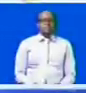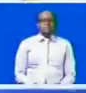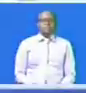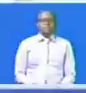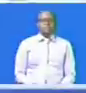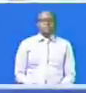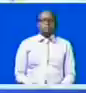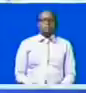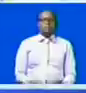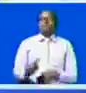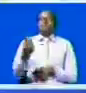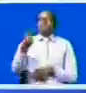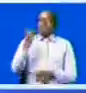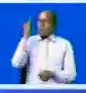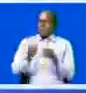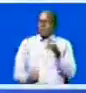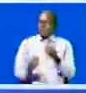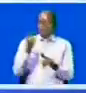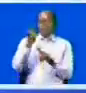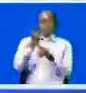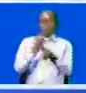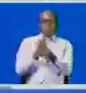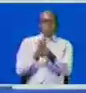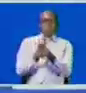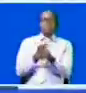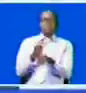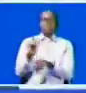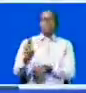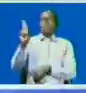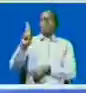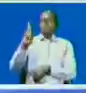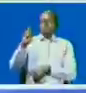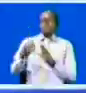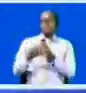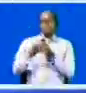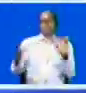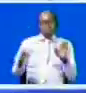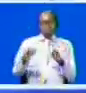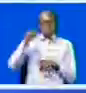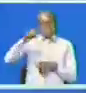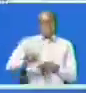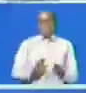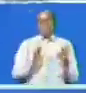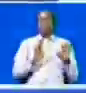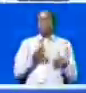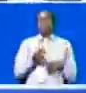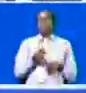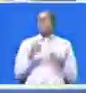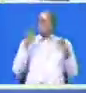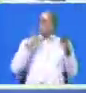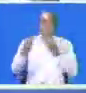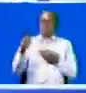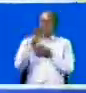Serving his second and final term, Uhuru Muigai Kenyatta is out to leave a legacy and has it all figured out in his vision for the